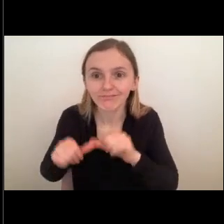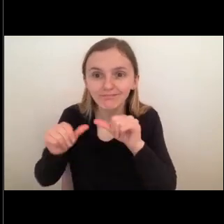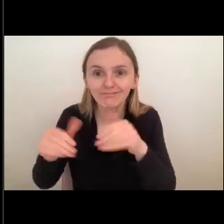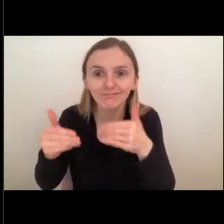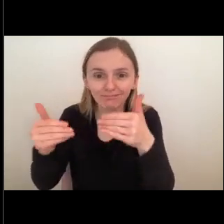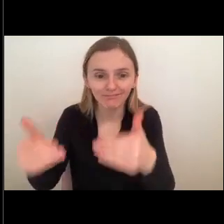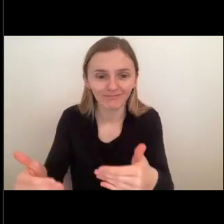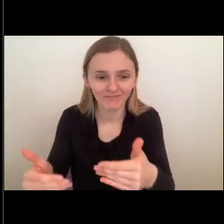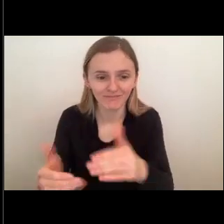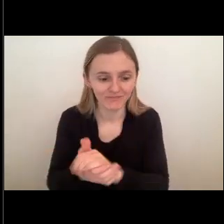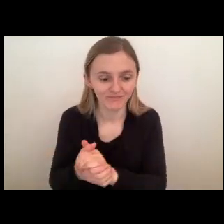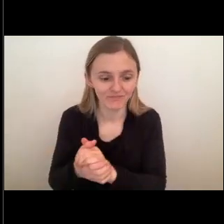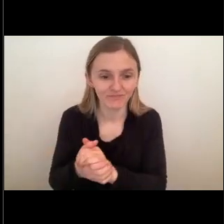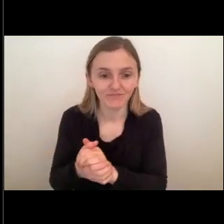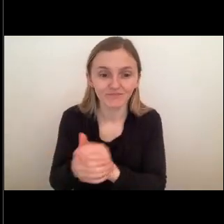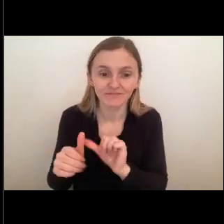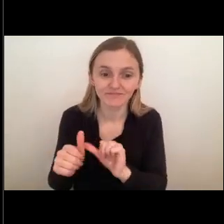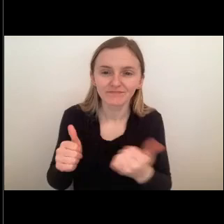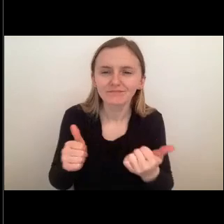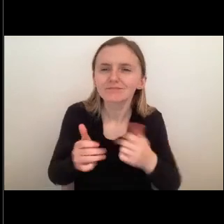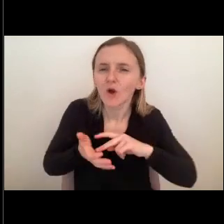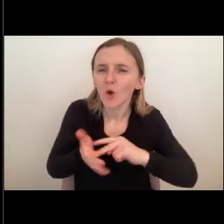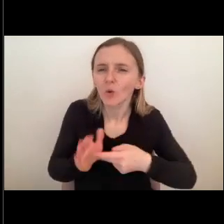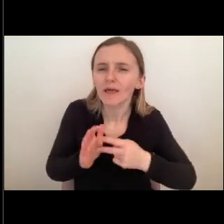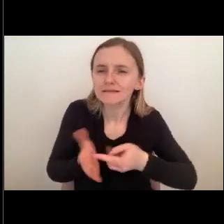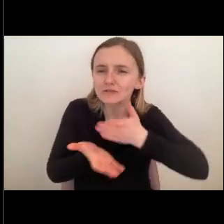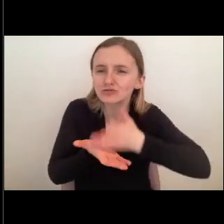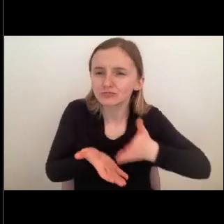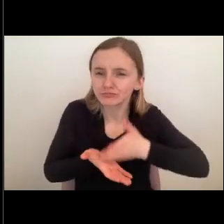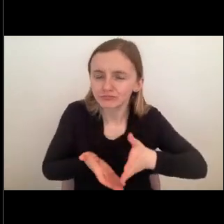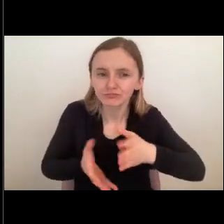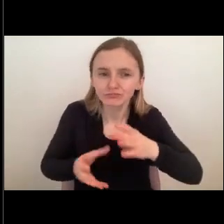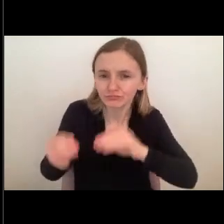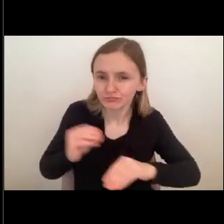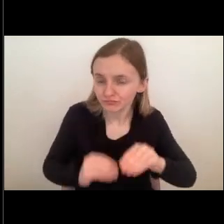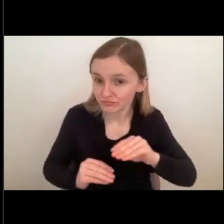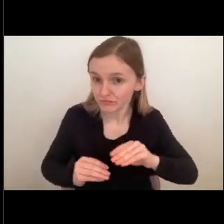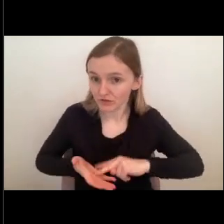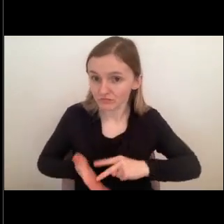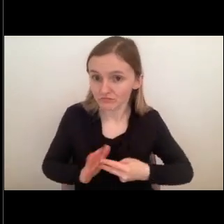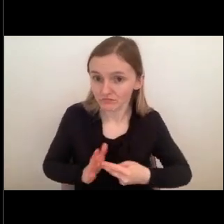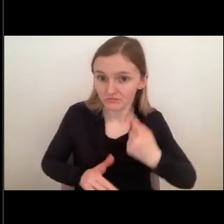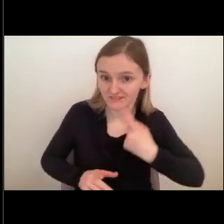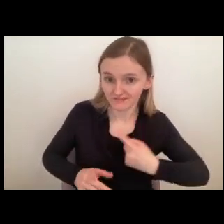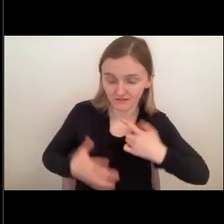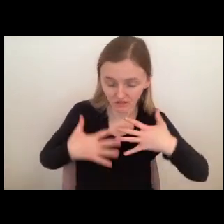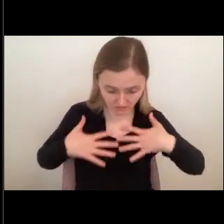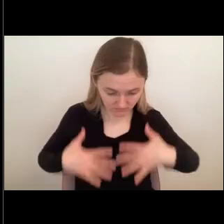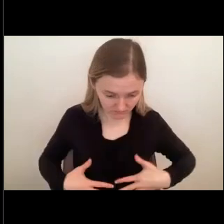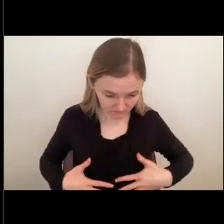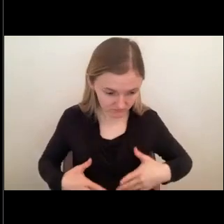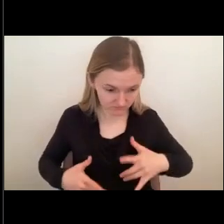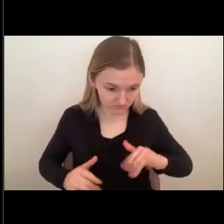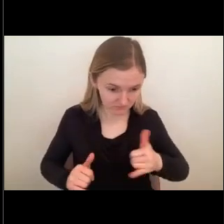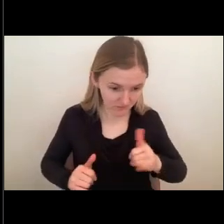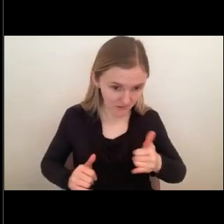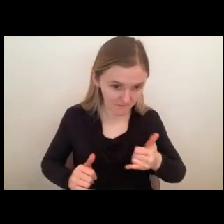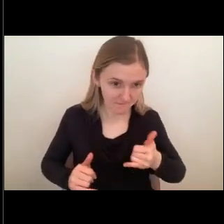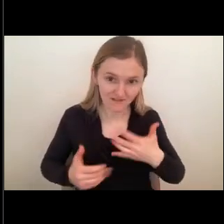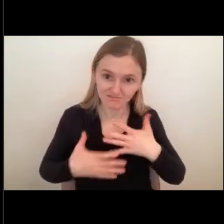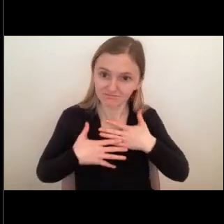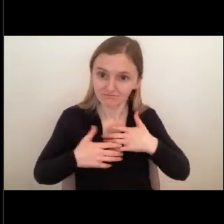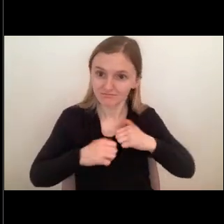so being able to organise themselves physically, so being able to maybe order their personal